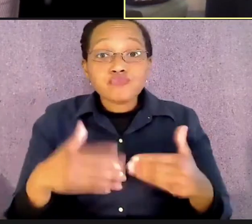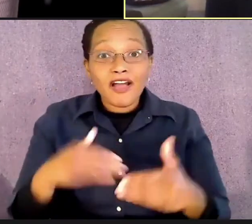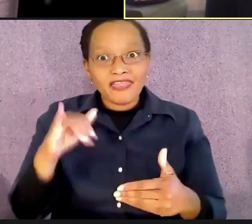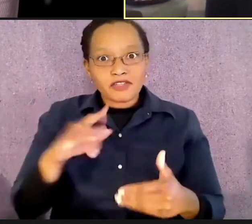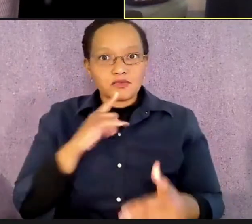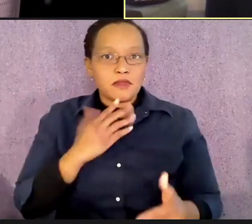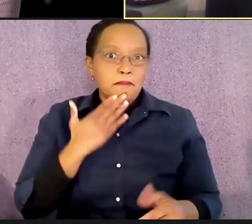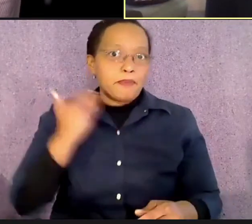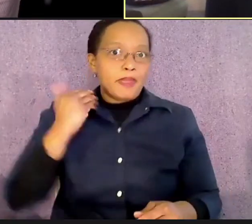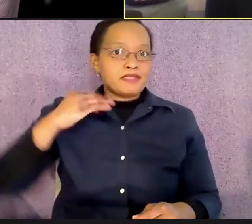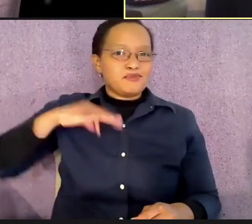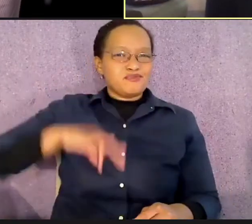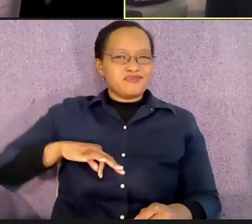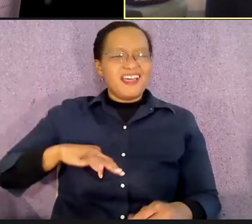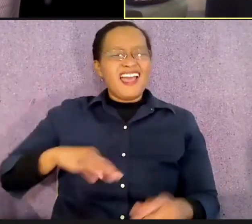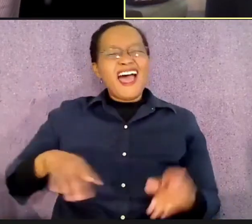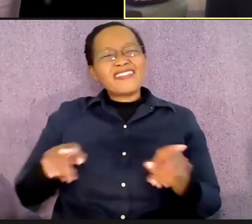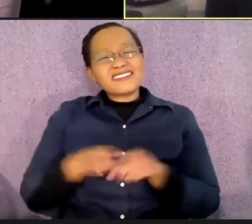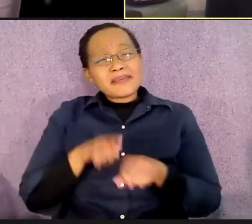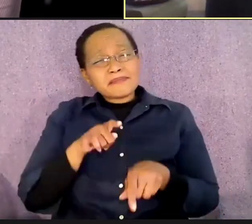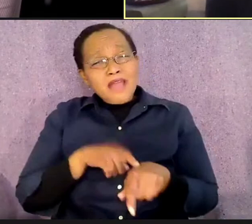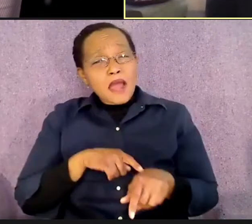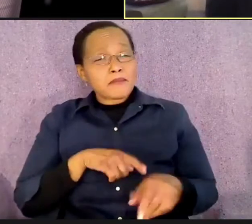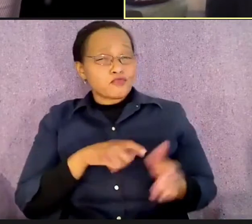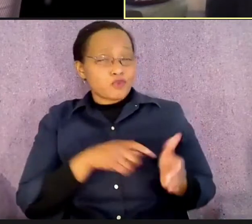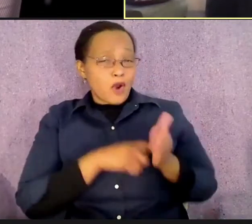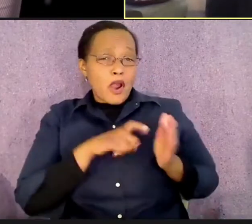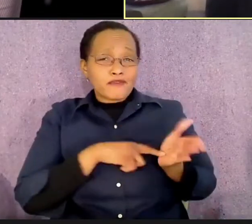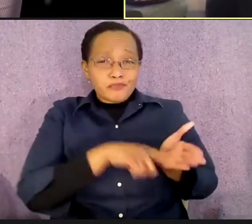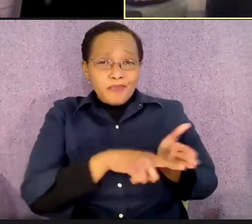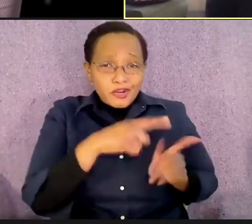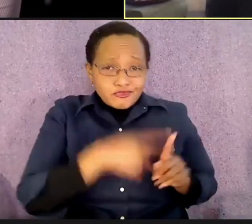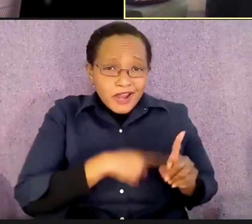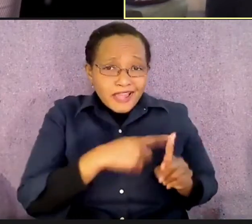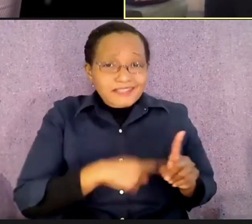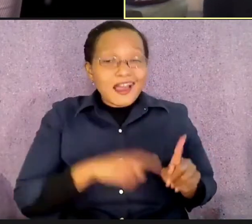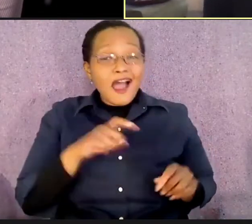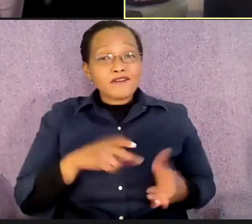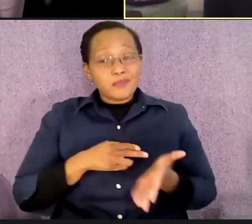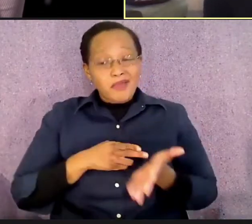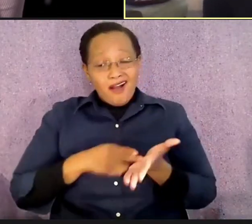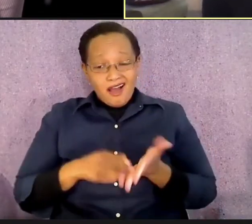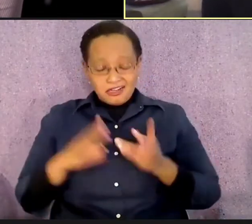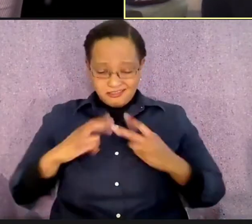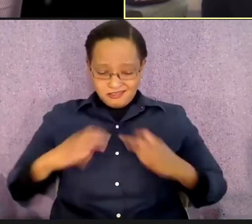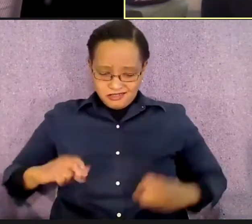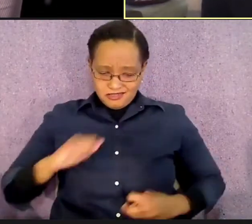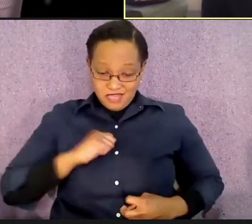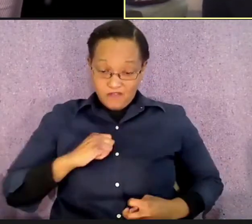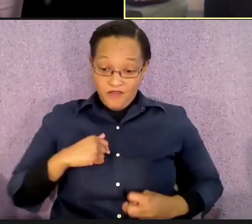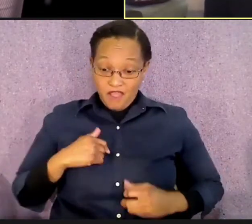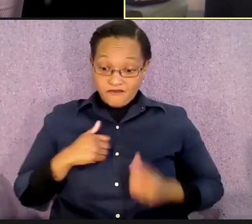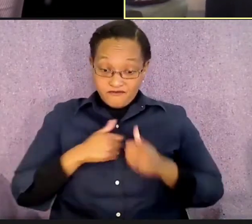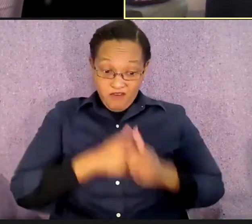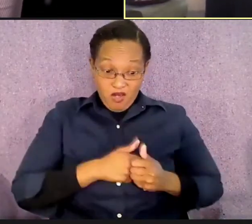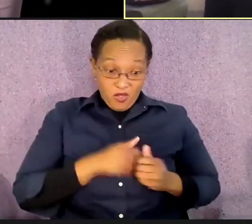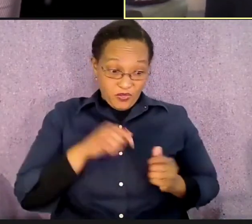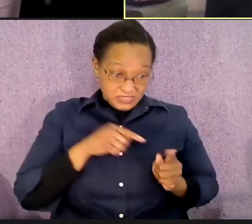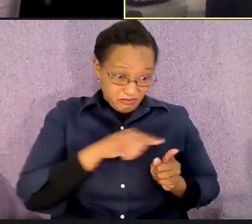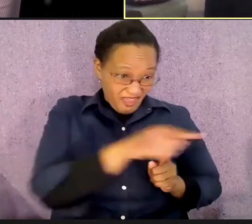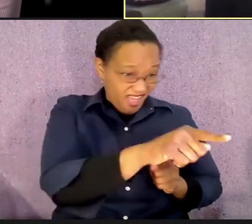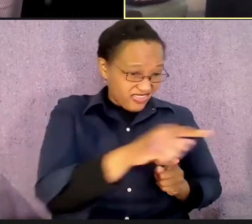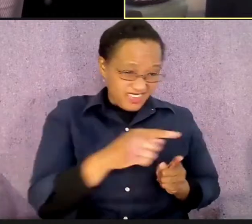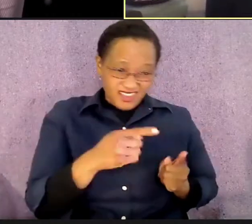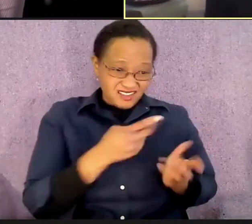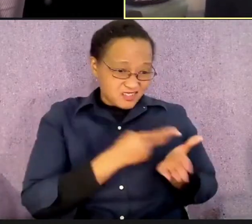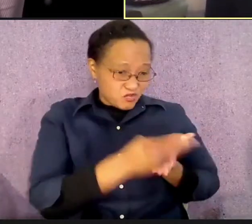have to pay rent, and you have to be an honest critic of yourself and say, I went down this path, it didn't work. And you have to sort of make choices where like, it feels like this is a wrong choice, but I